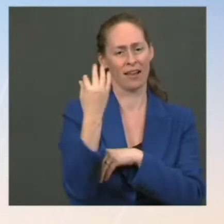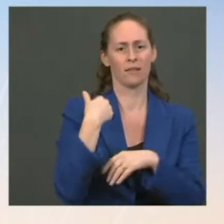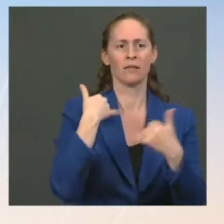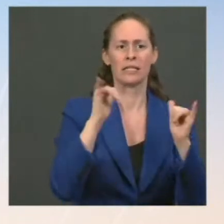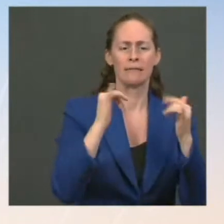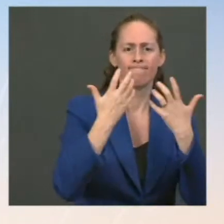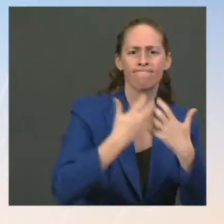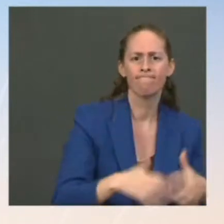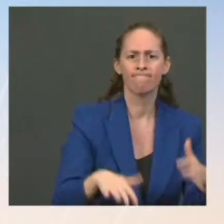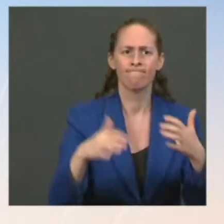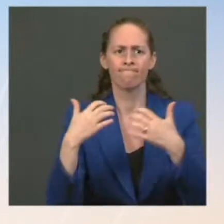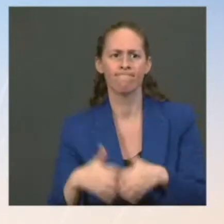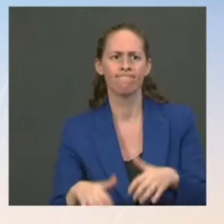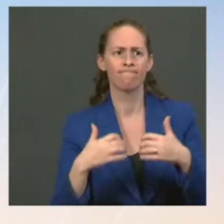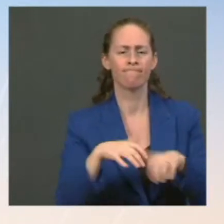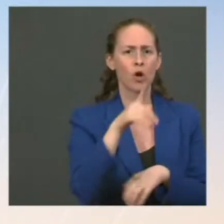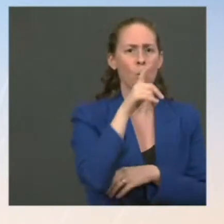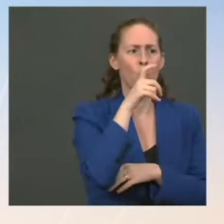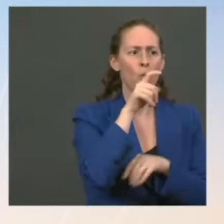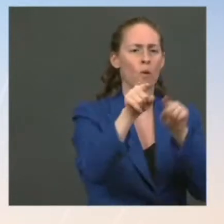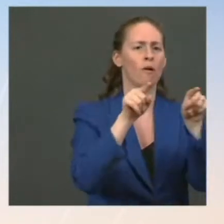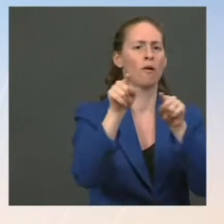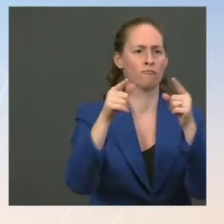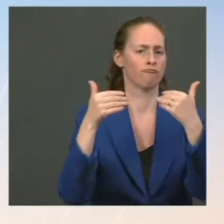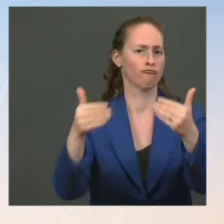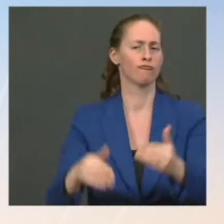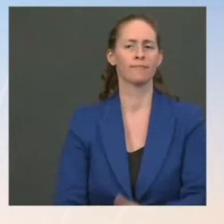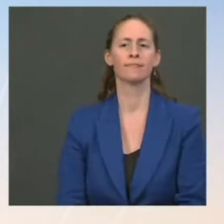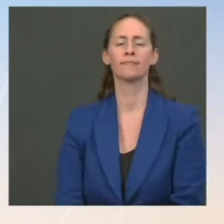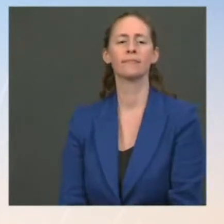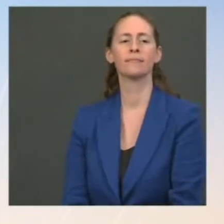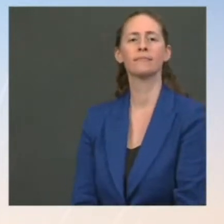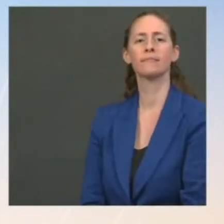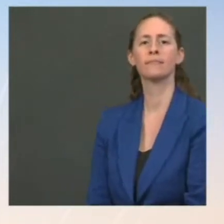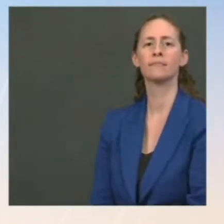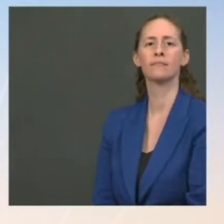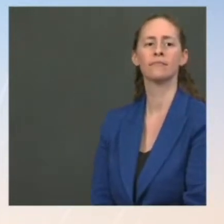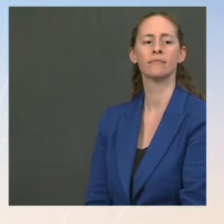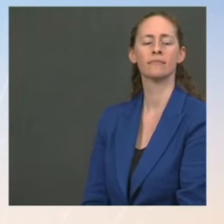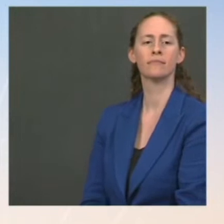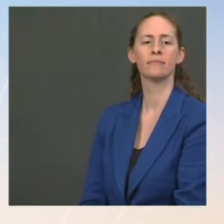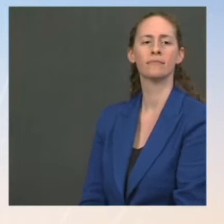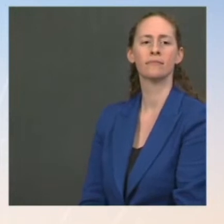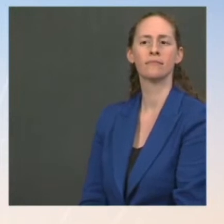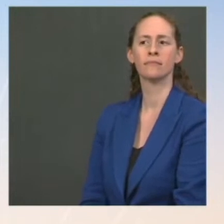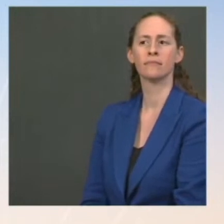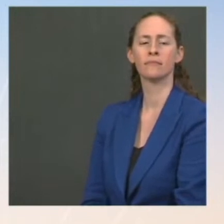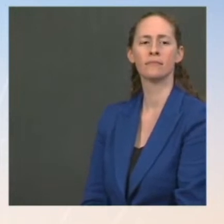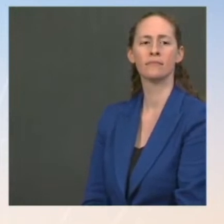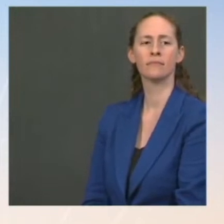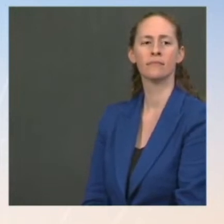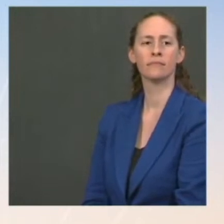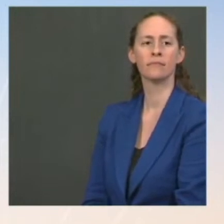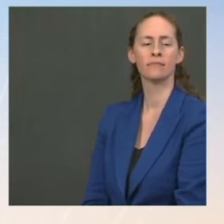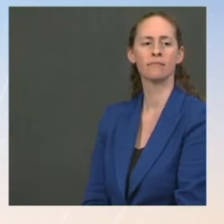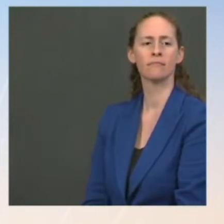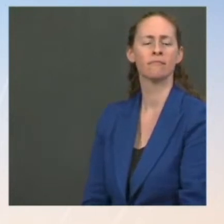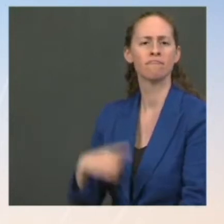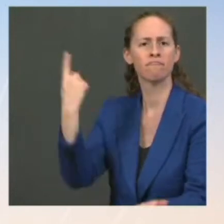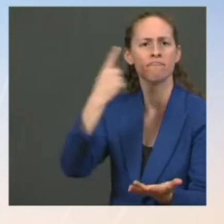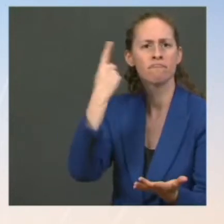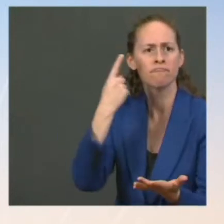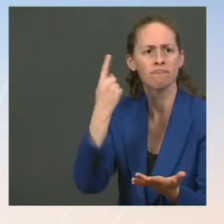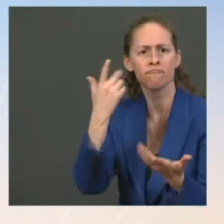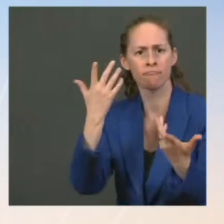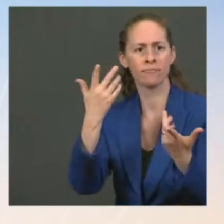be applied. Go ahead. Thank you. Just to piggyback on Zeke for a minute about Huawei, I just wanted to ask how you would respond to allegations